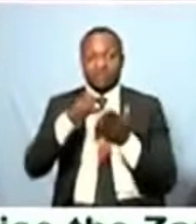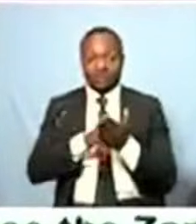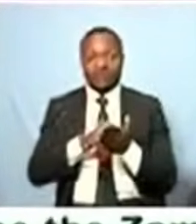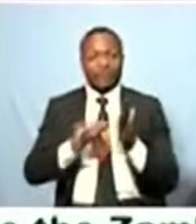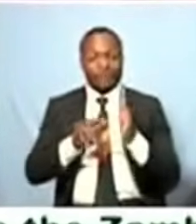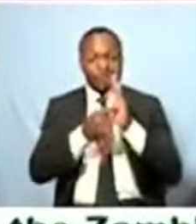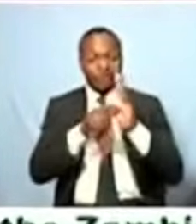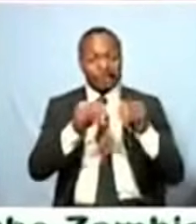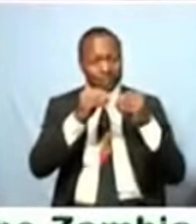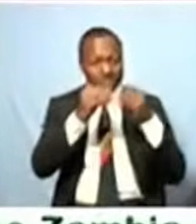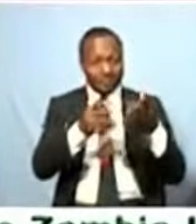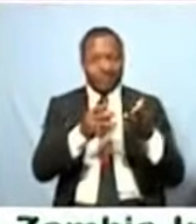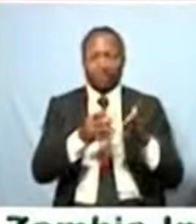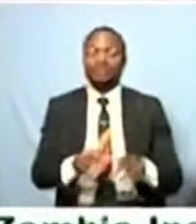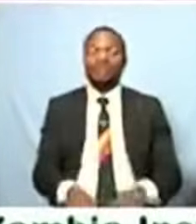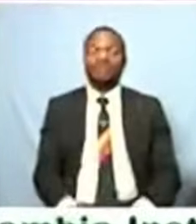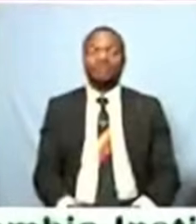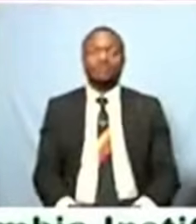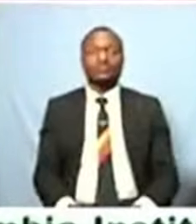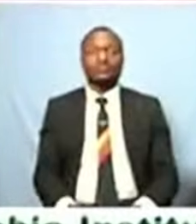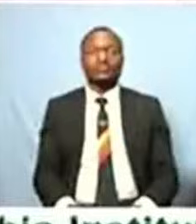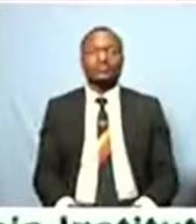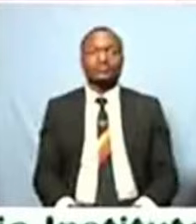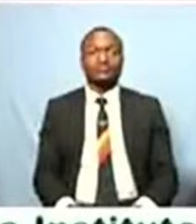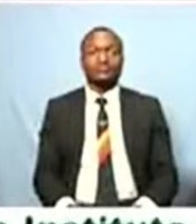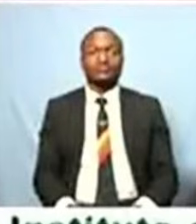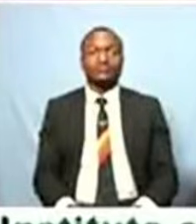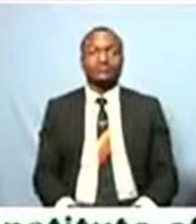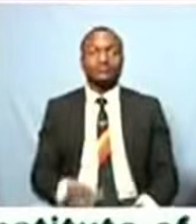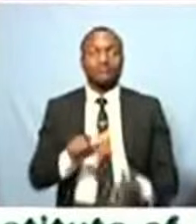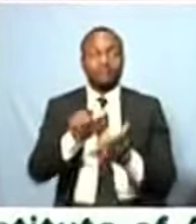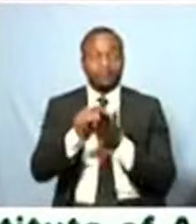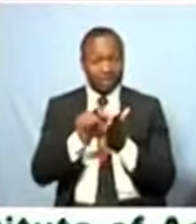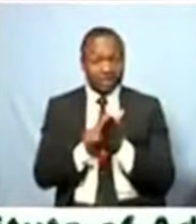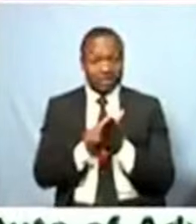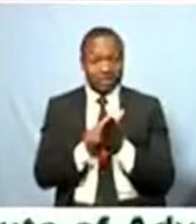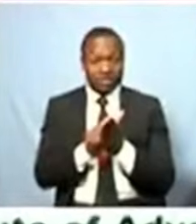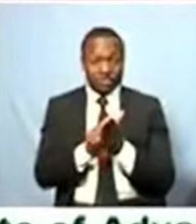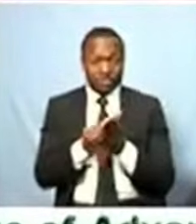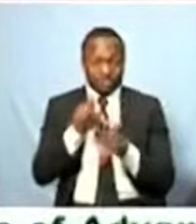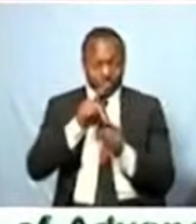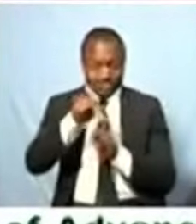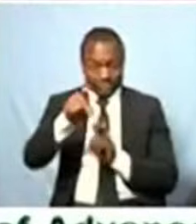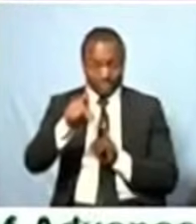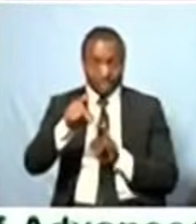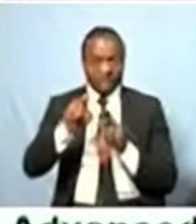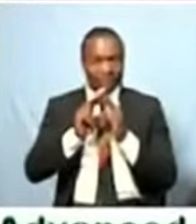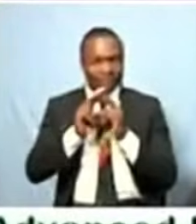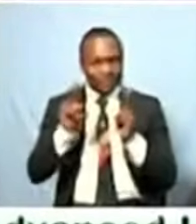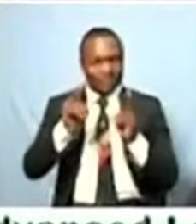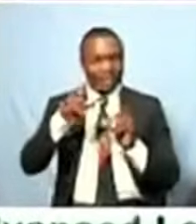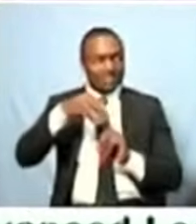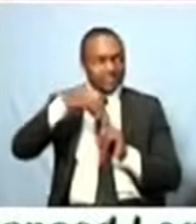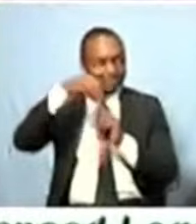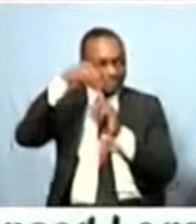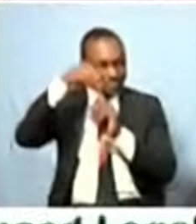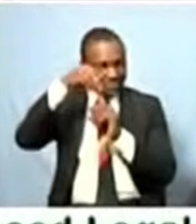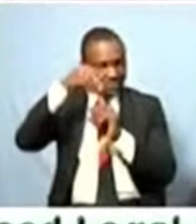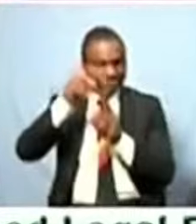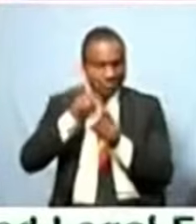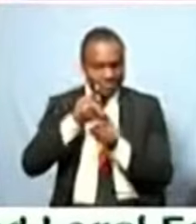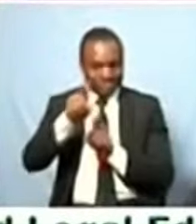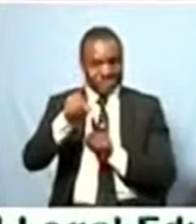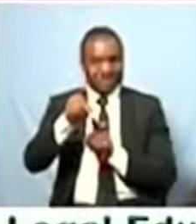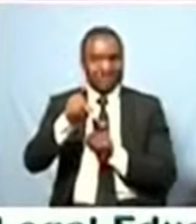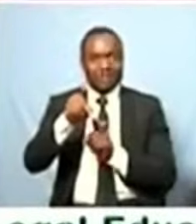I'm making, Madam Speaker, is that the legal fraternity is a very unique, esoteric profession